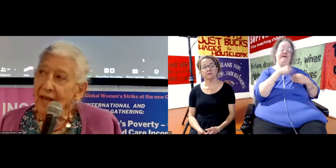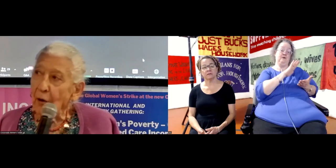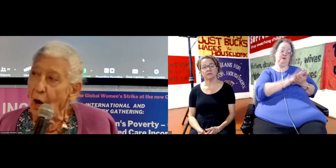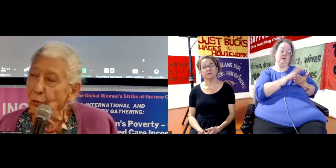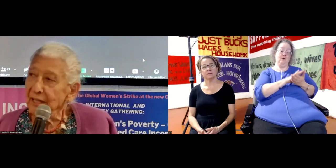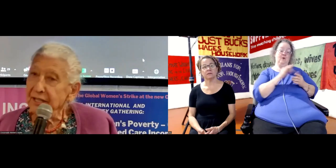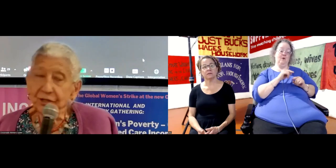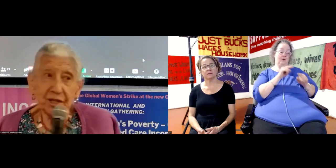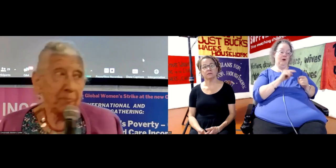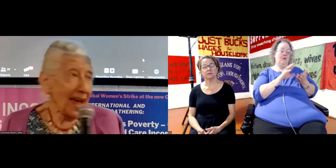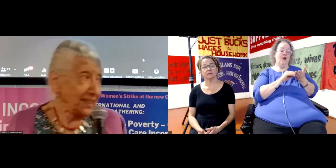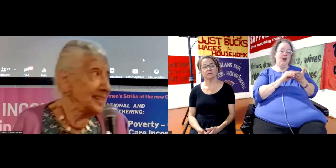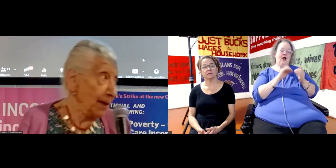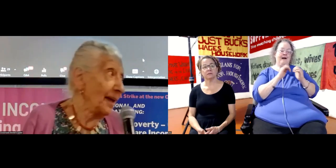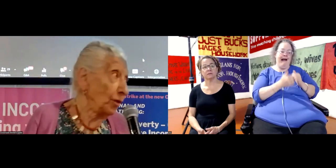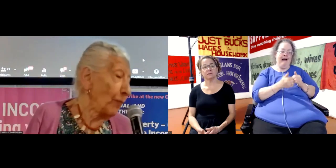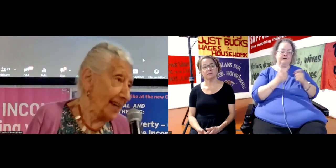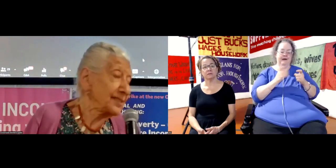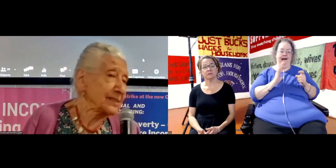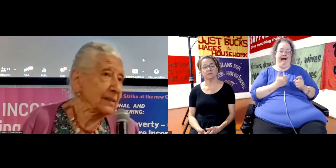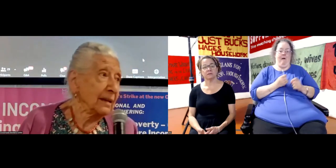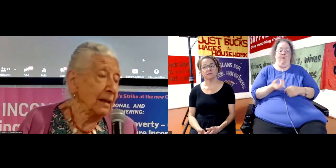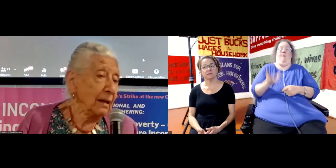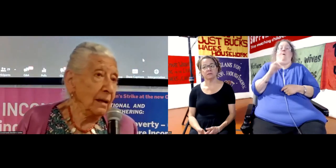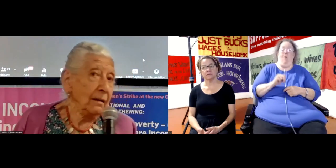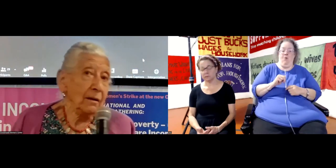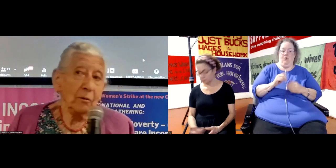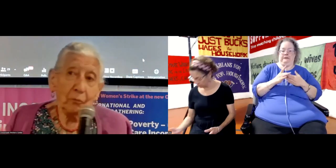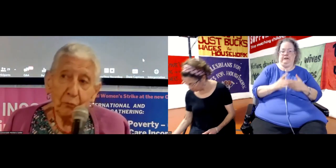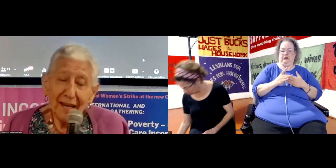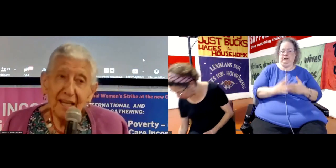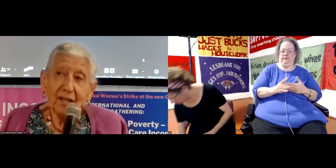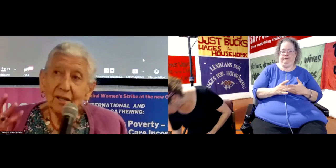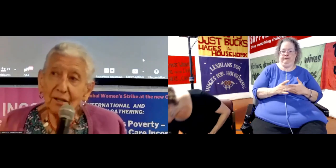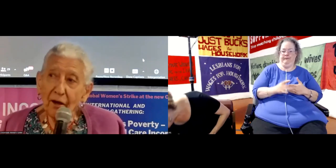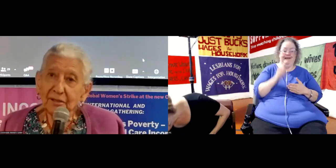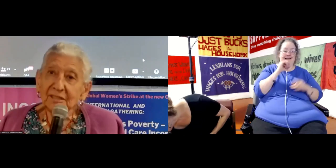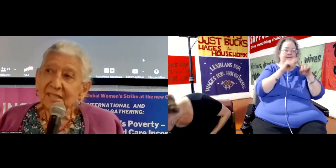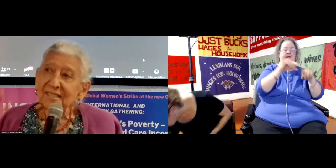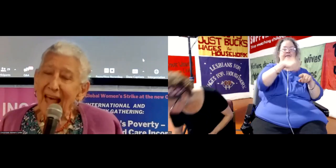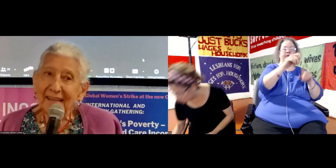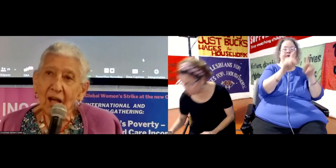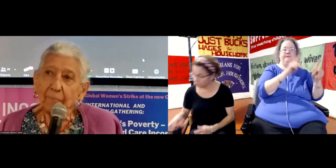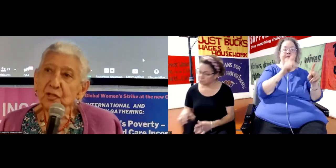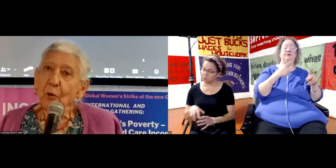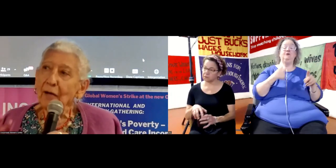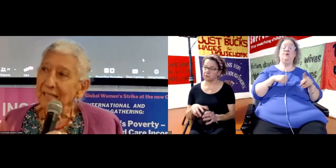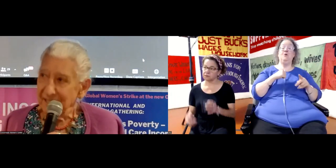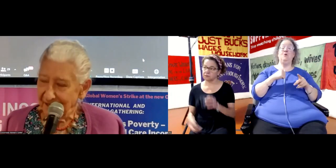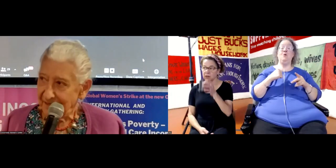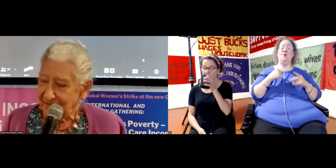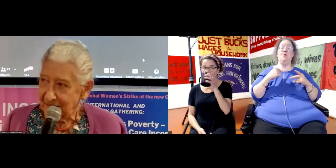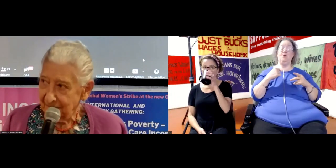deal with our own leadership, that is him and the rest. We learned to stand up to